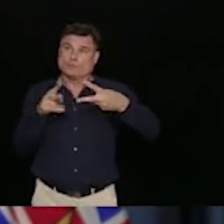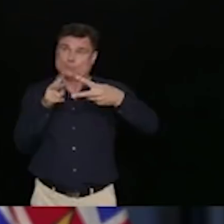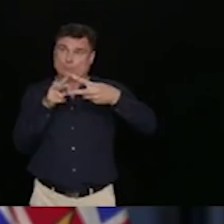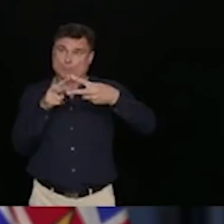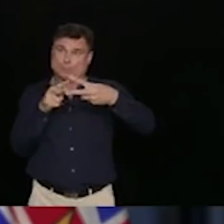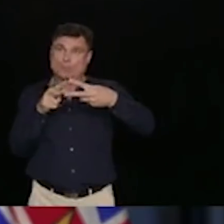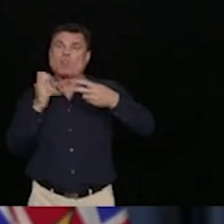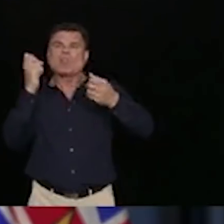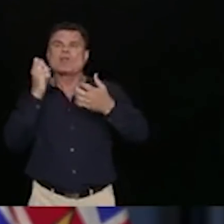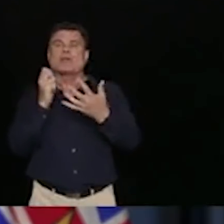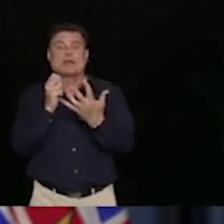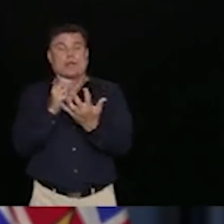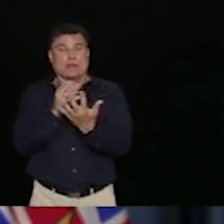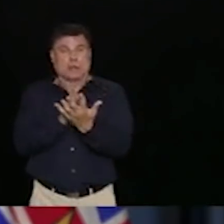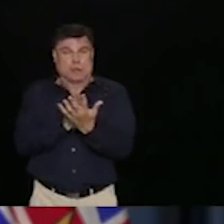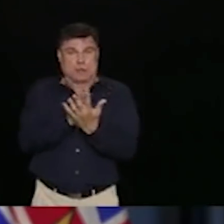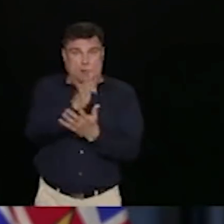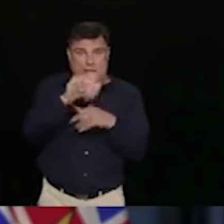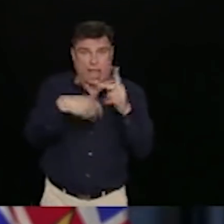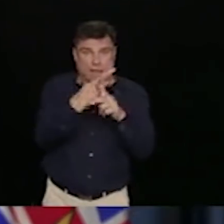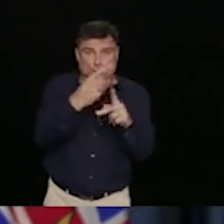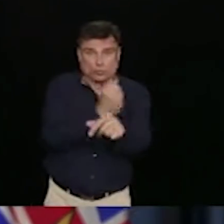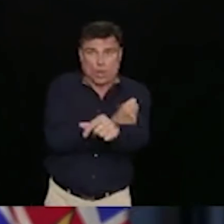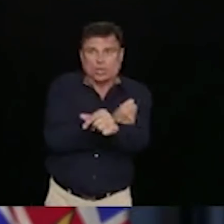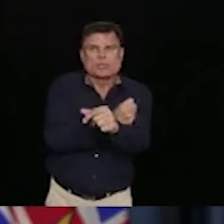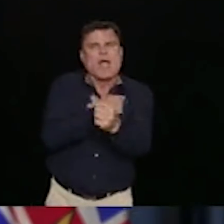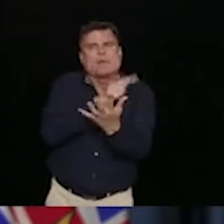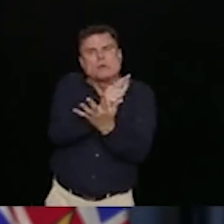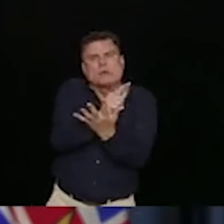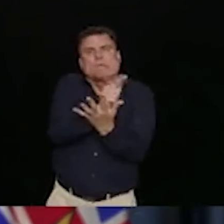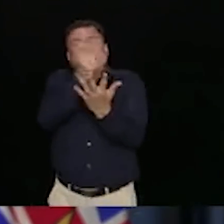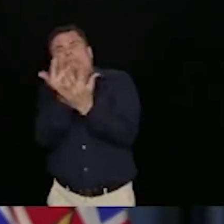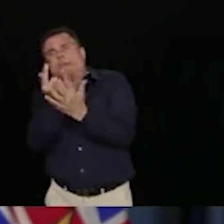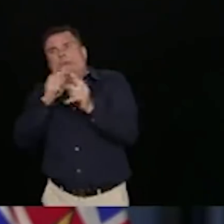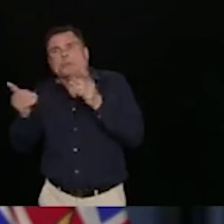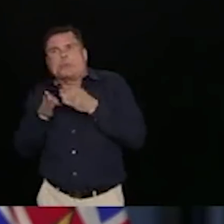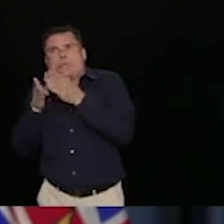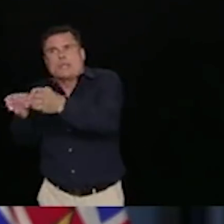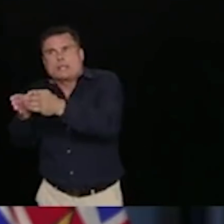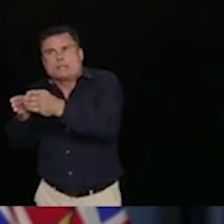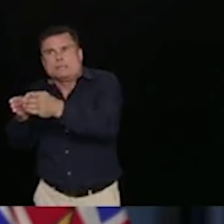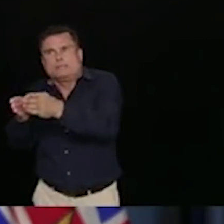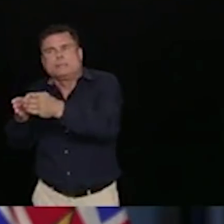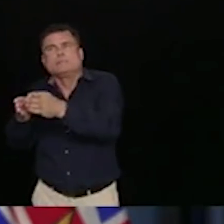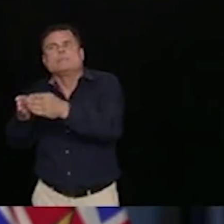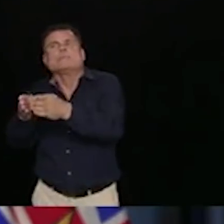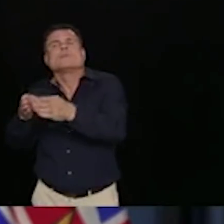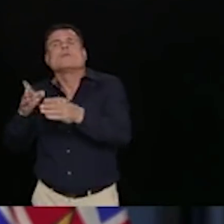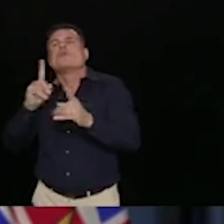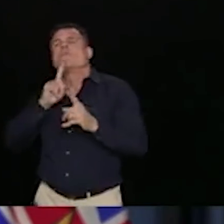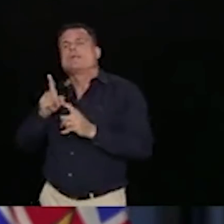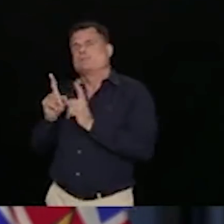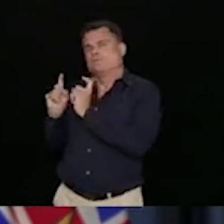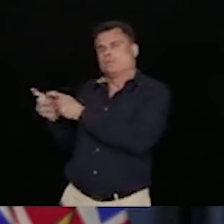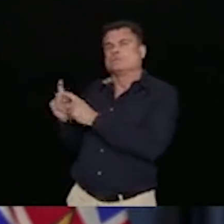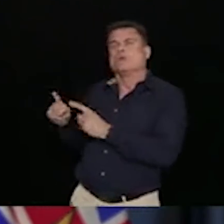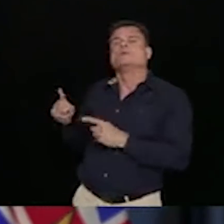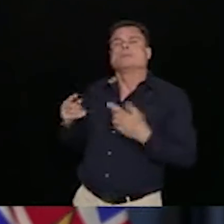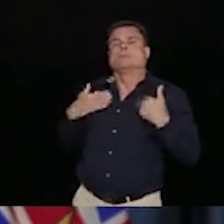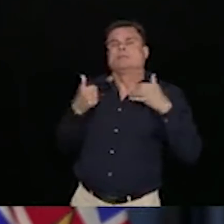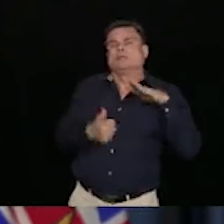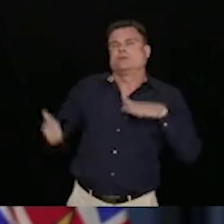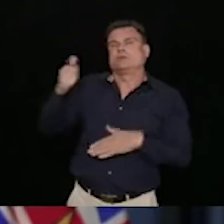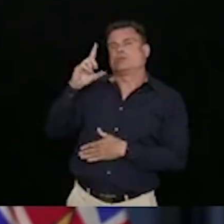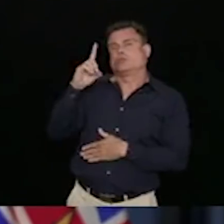British Columbia for some time. We need to reinvigorate that. And I'll leave it to Minister Darcy to lay out the details of our plans going